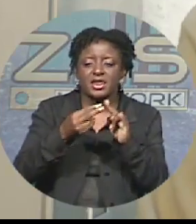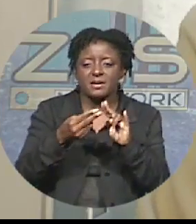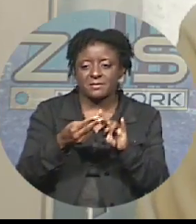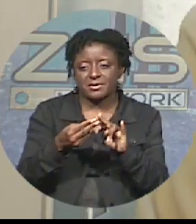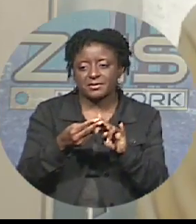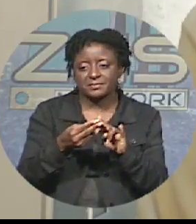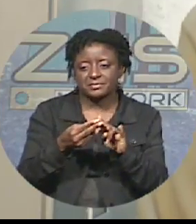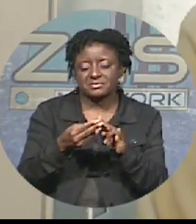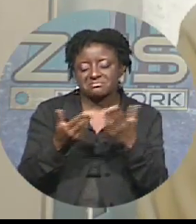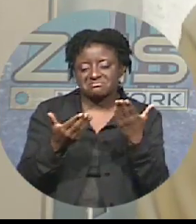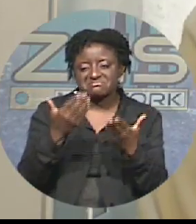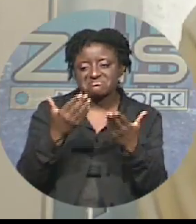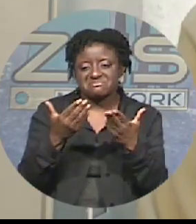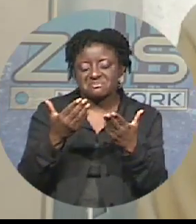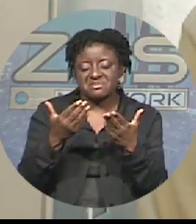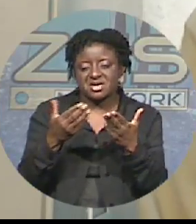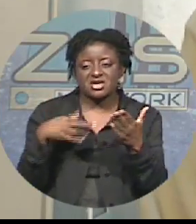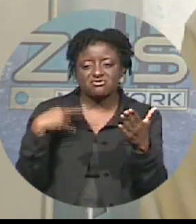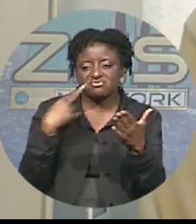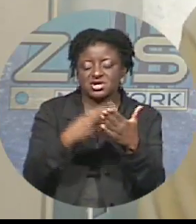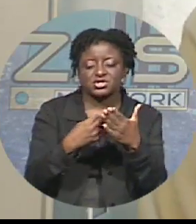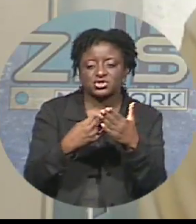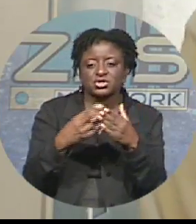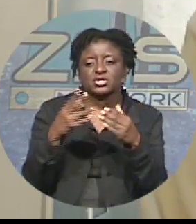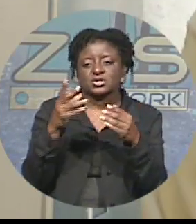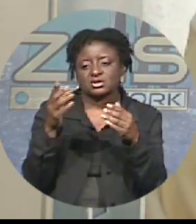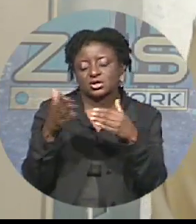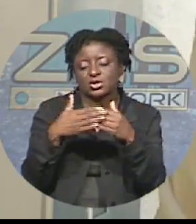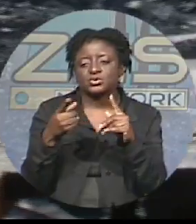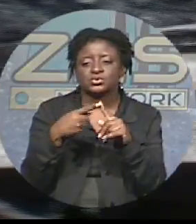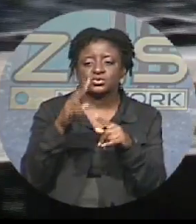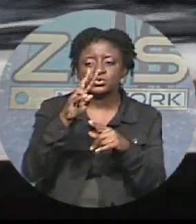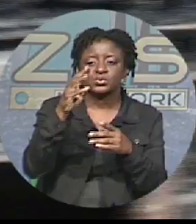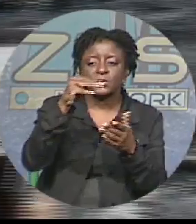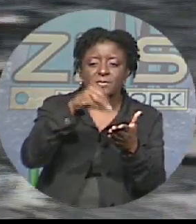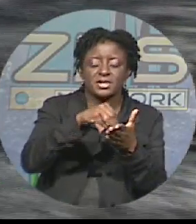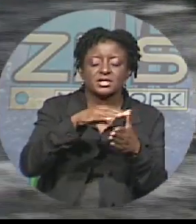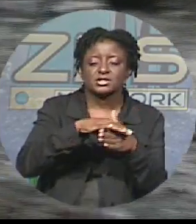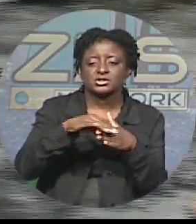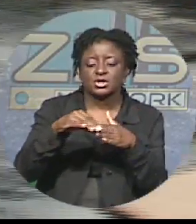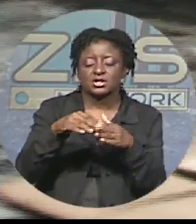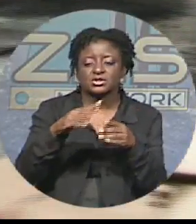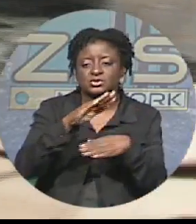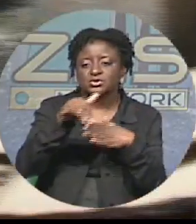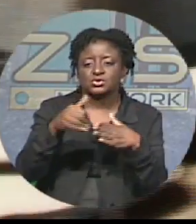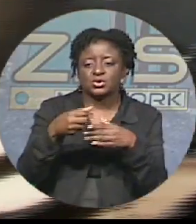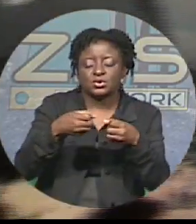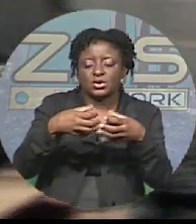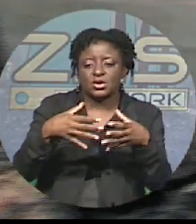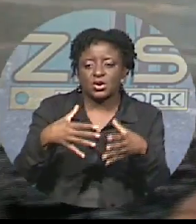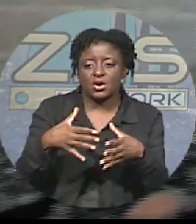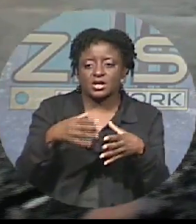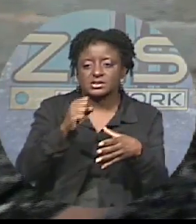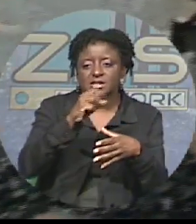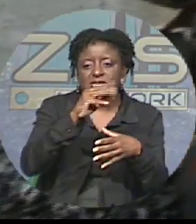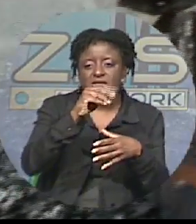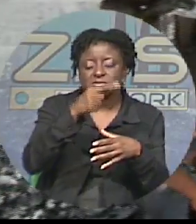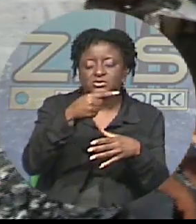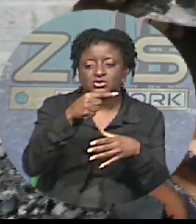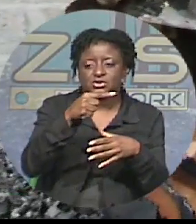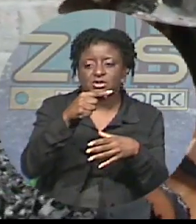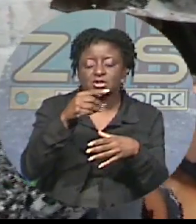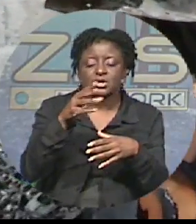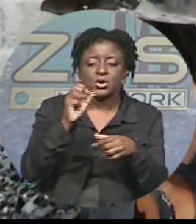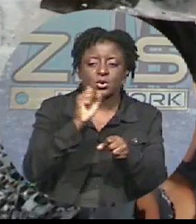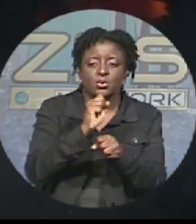may even result in maybe even to over $1 million or maybe close to $2 million. With a total loss, SMG Milwork employees who did not wish to be